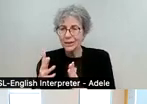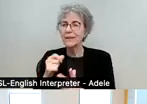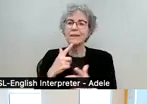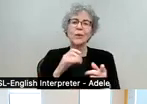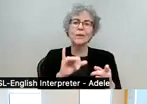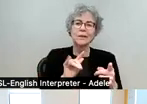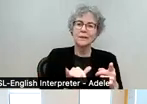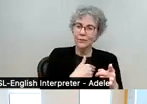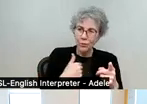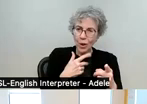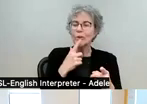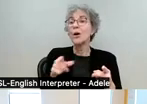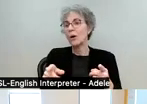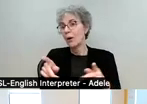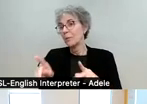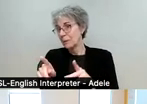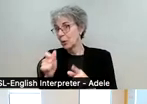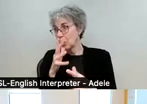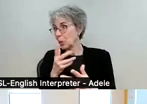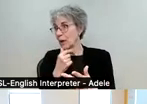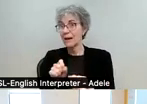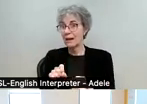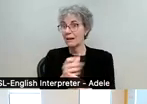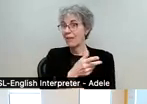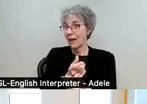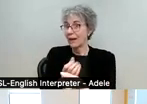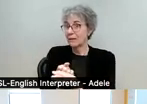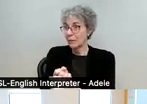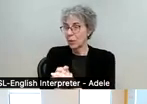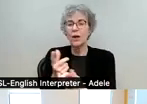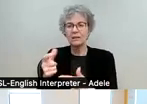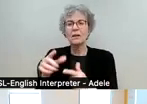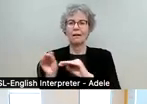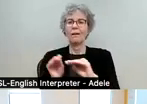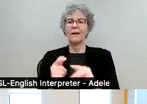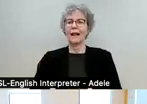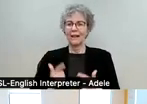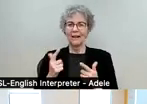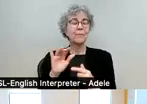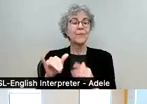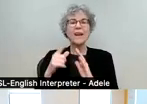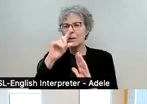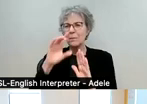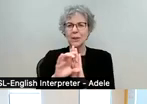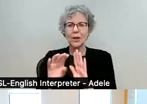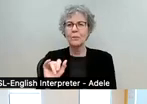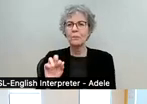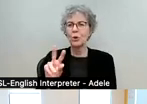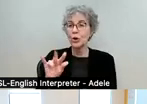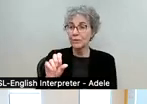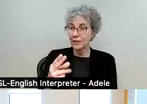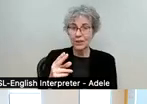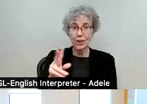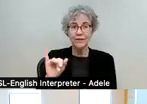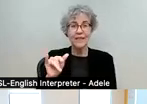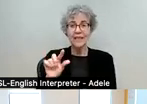of Toronto as well. We've got a couple of, here's just some pictures. Mervish Village, which is at Bathurst and